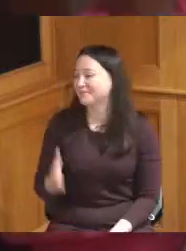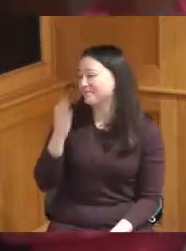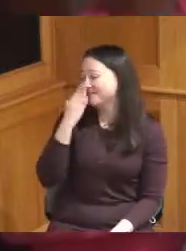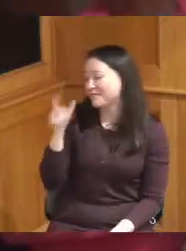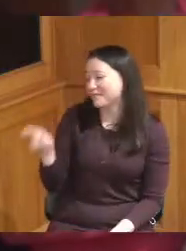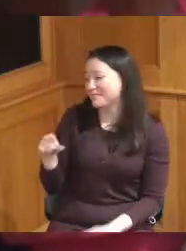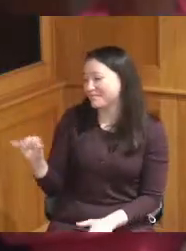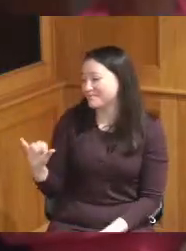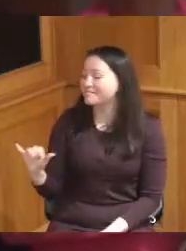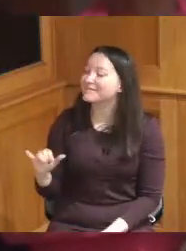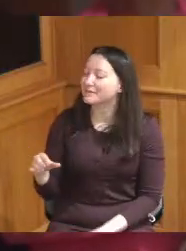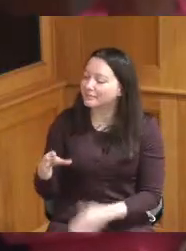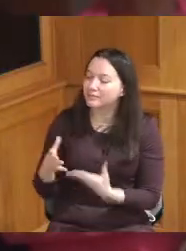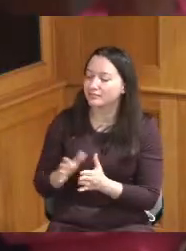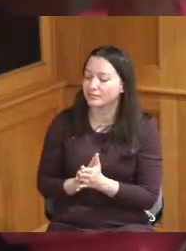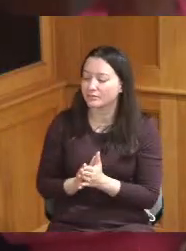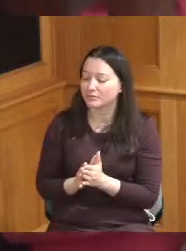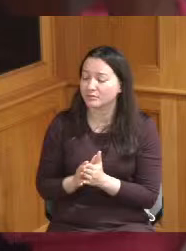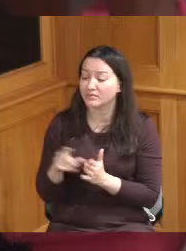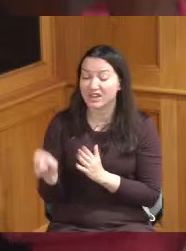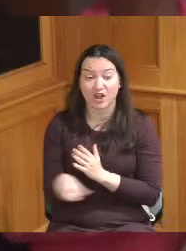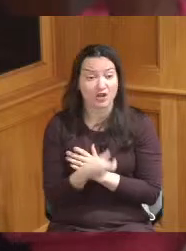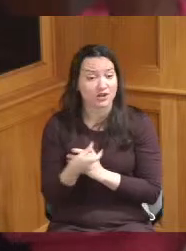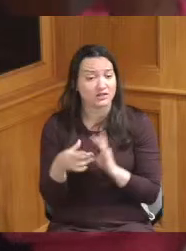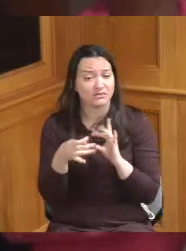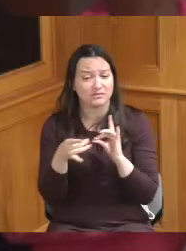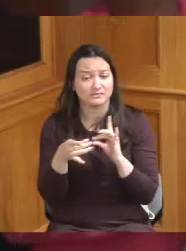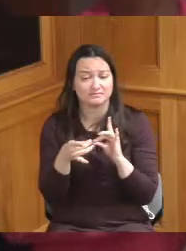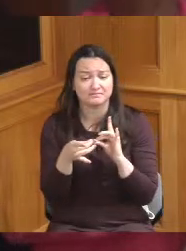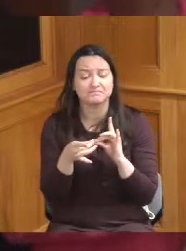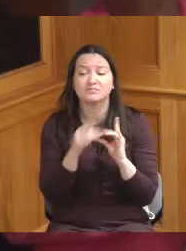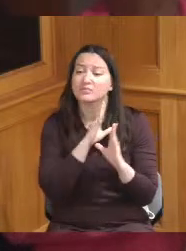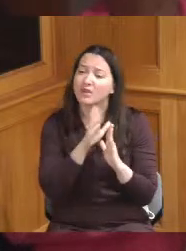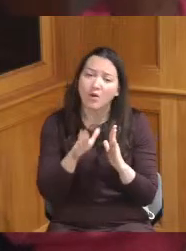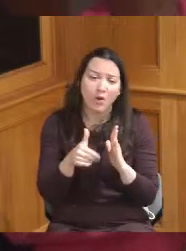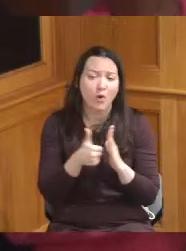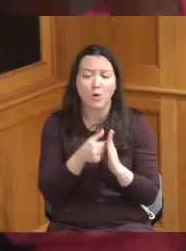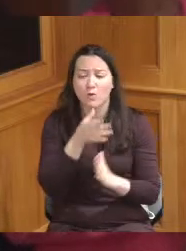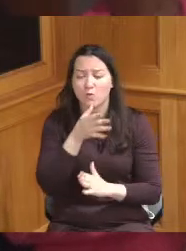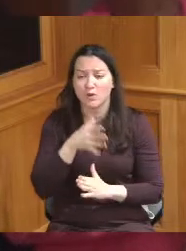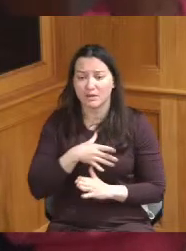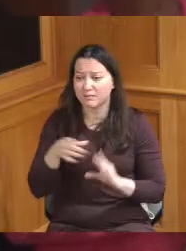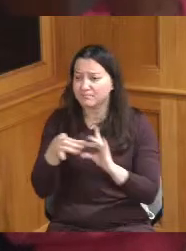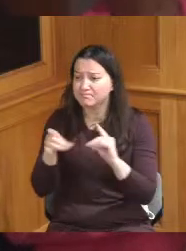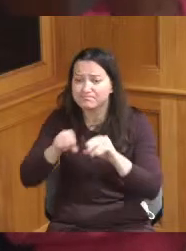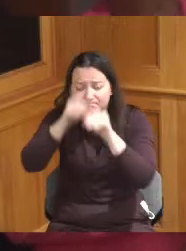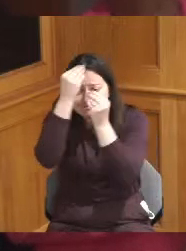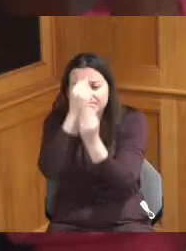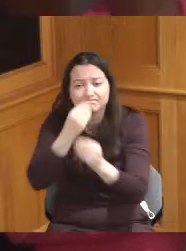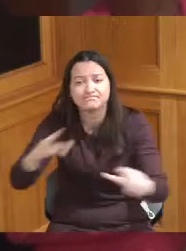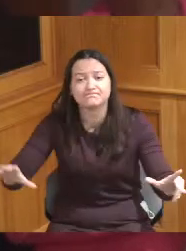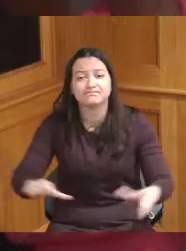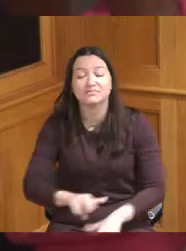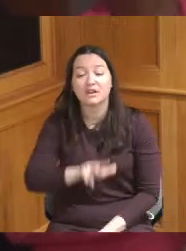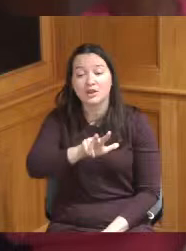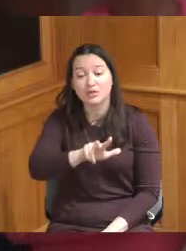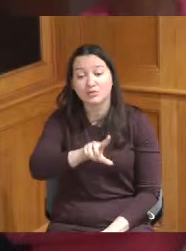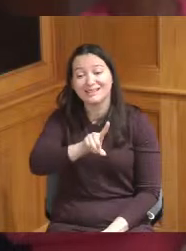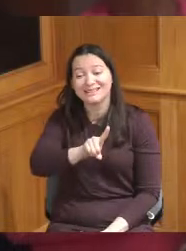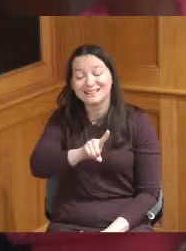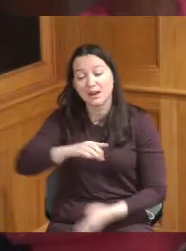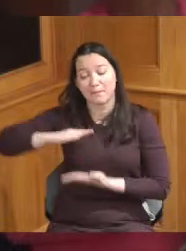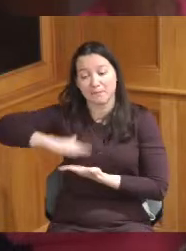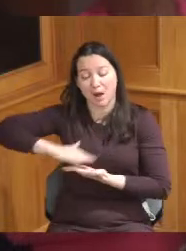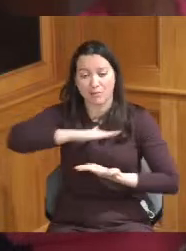appreciate you guys. And on another note, I just want to let out all the women that hear my voice to remember the 3D mammogram is